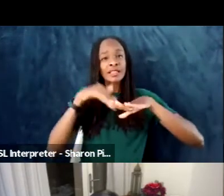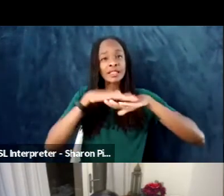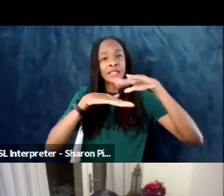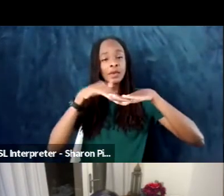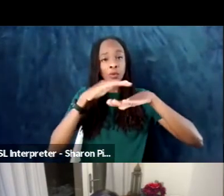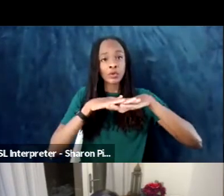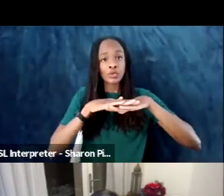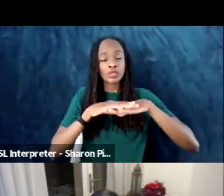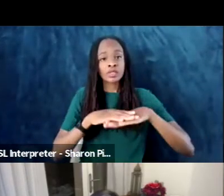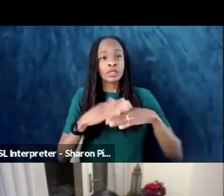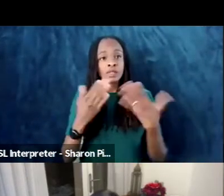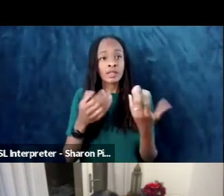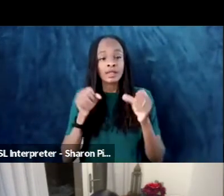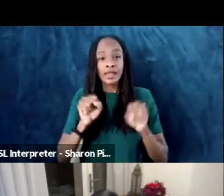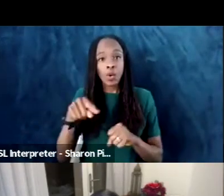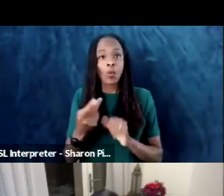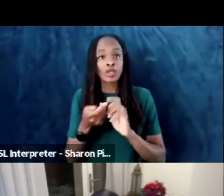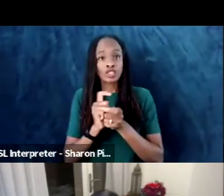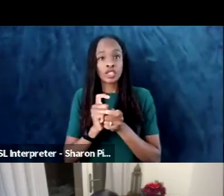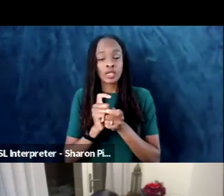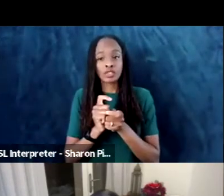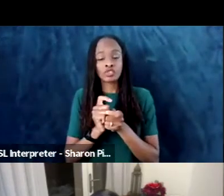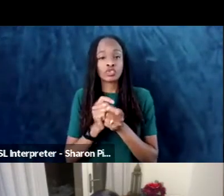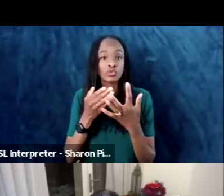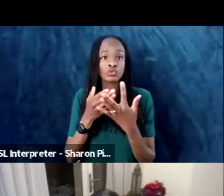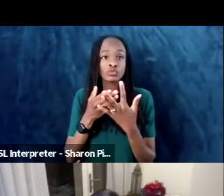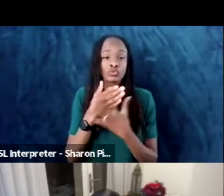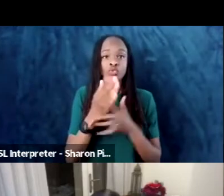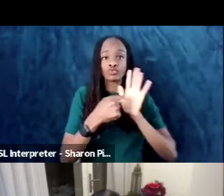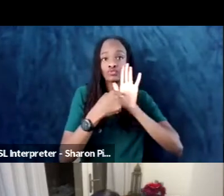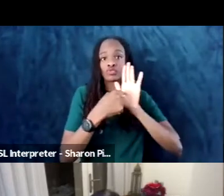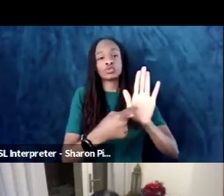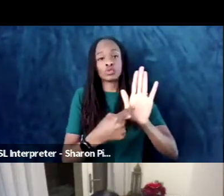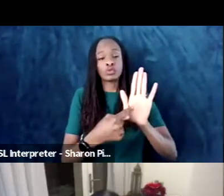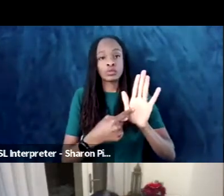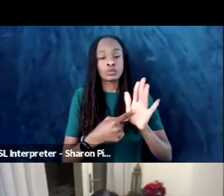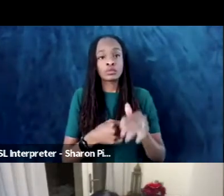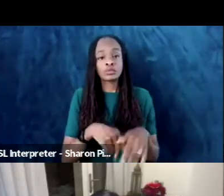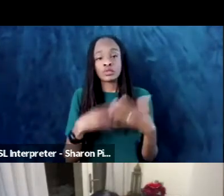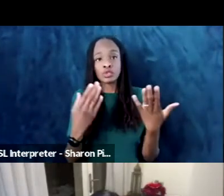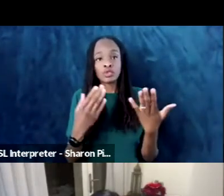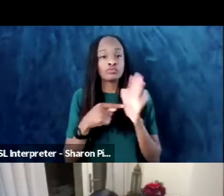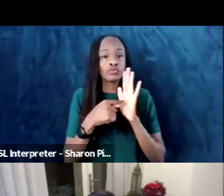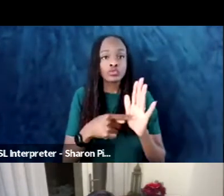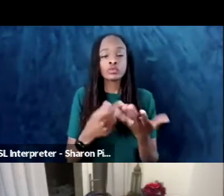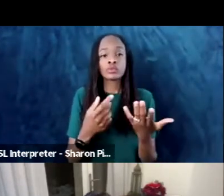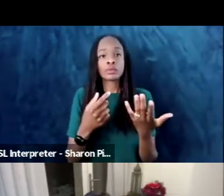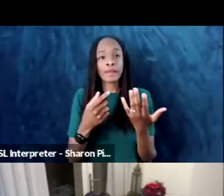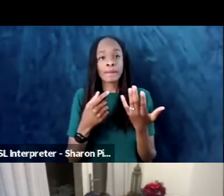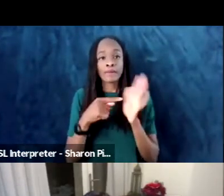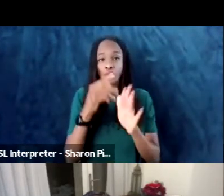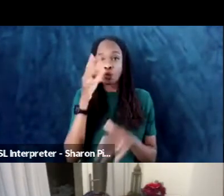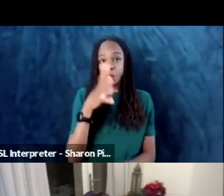changed by demonstration of successful messaging, by demonstration of depicting a